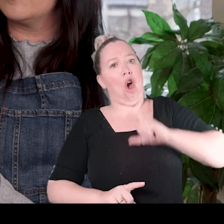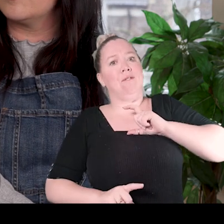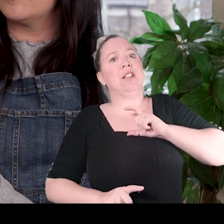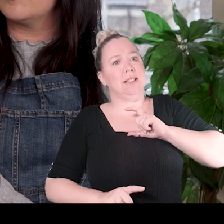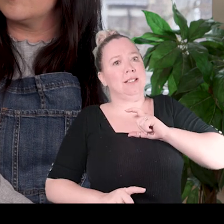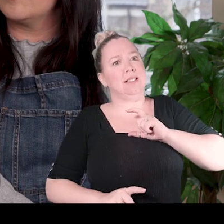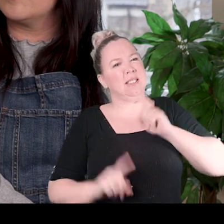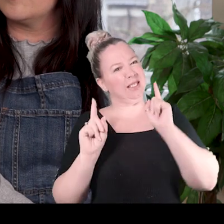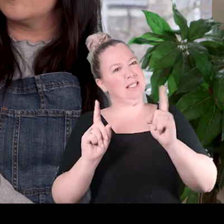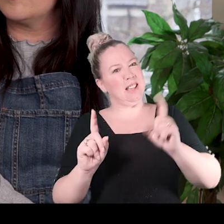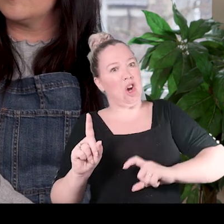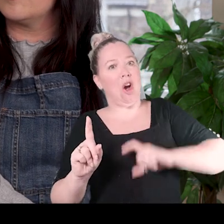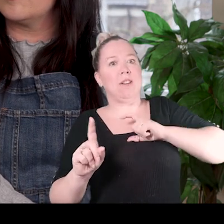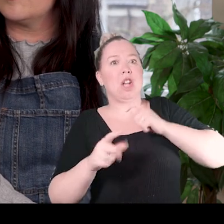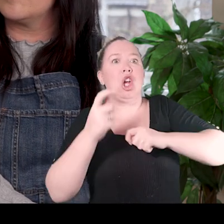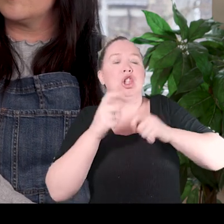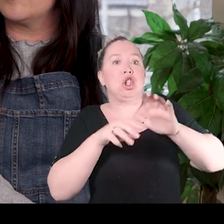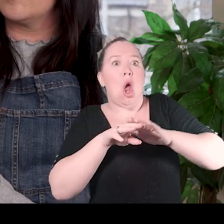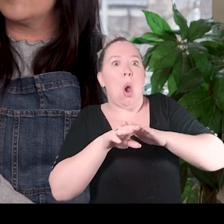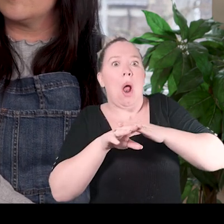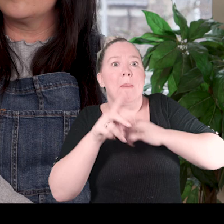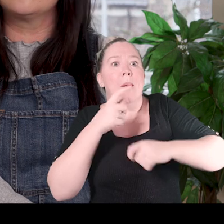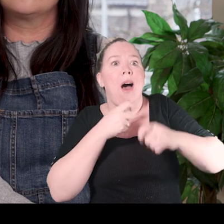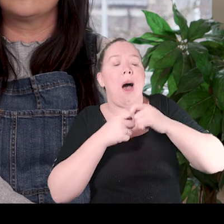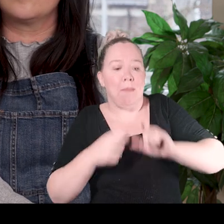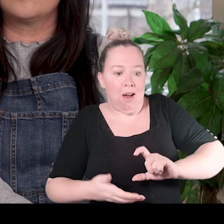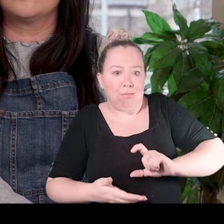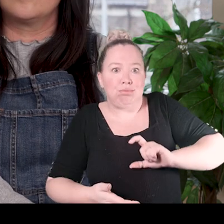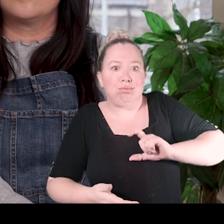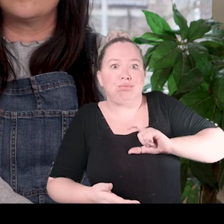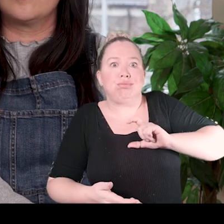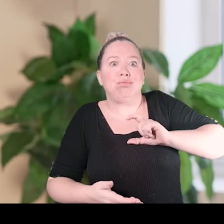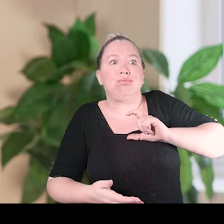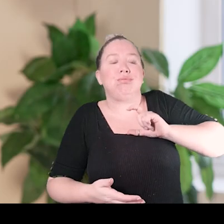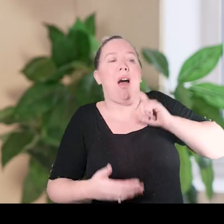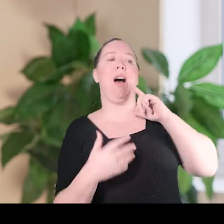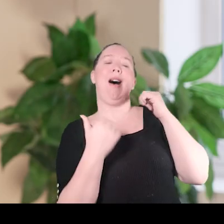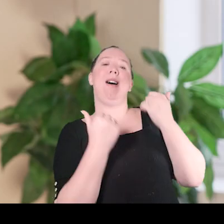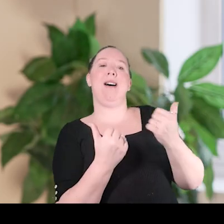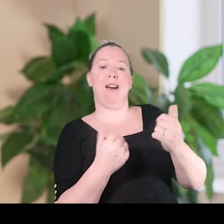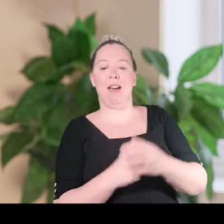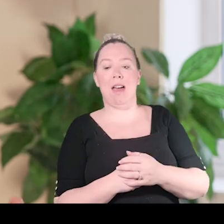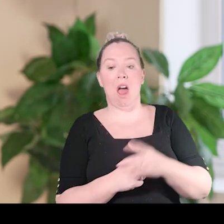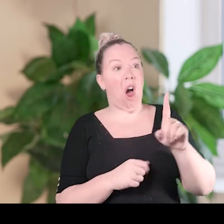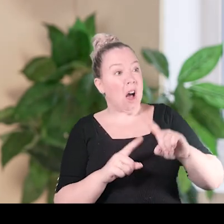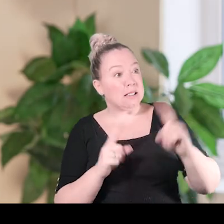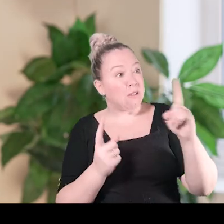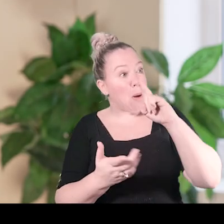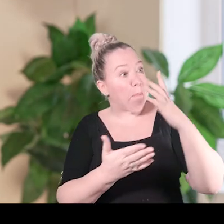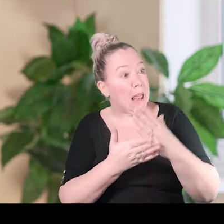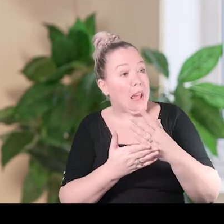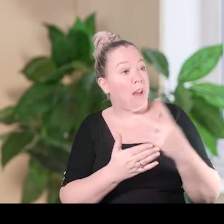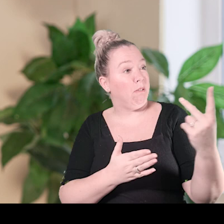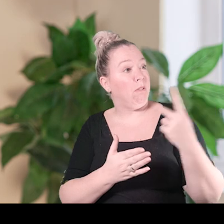know, slowly they start to have a confidence and it's good thing. I thought, oh, someone from a different faith or belief system